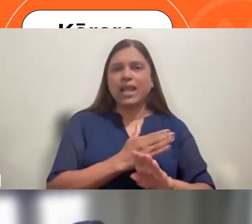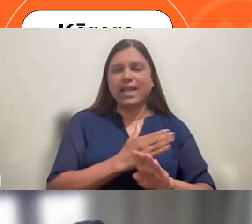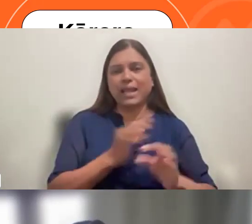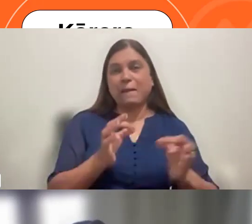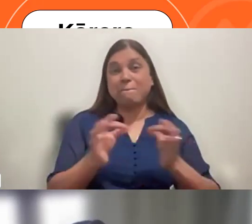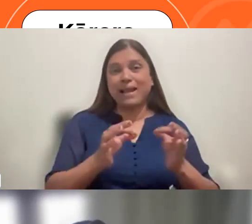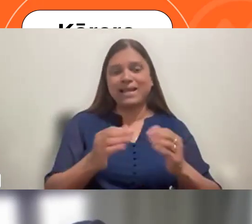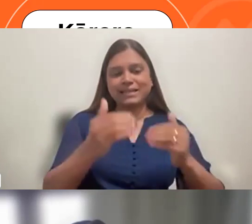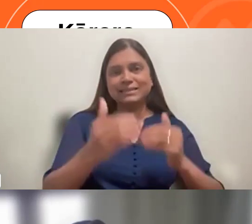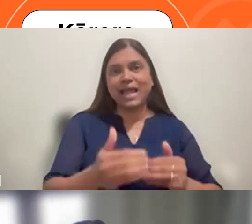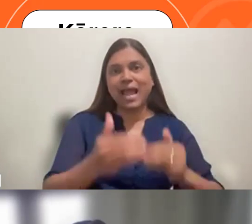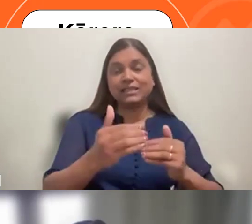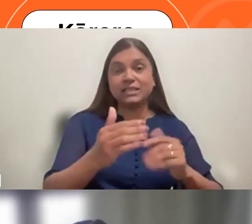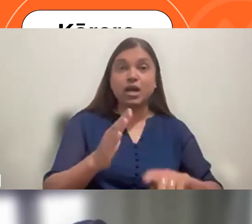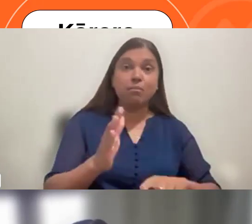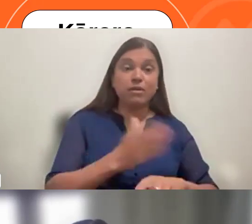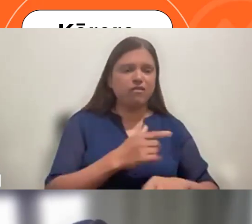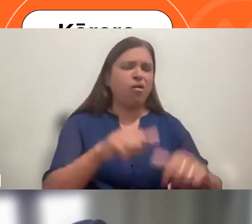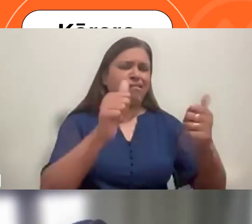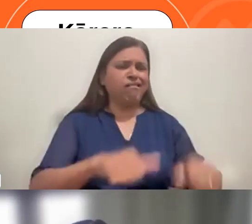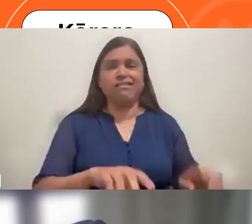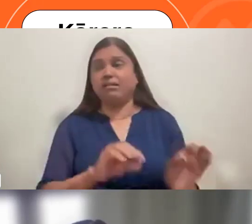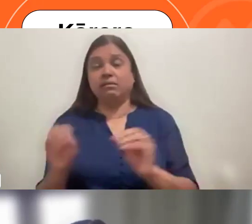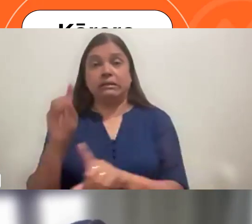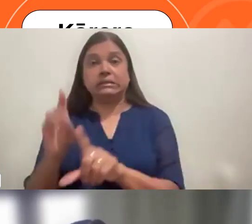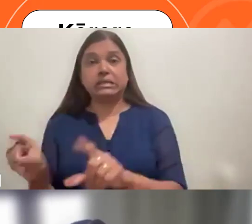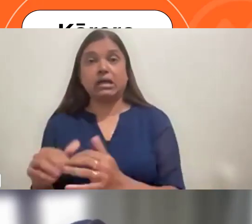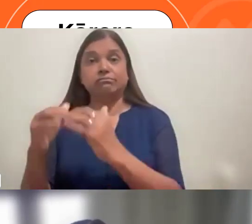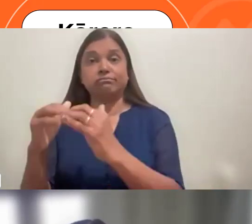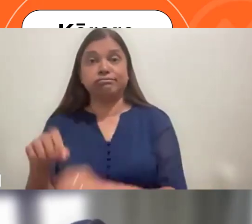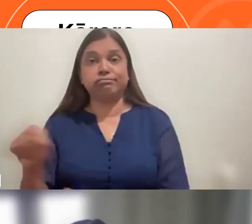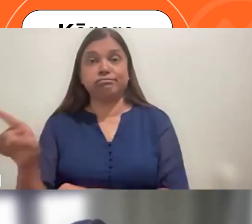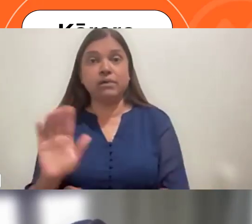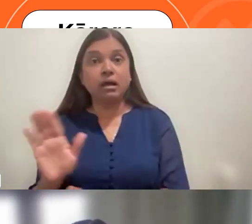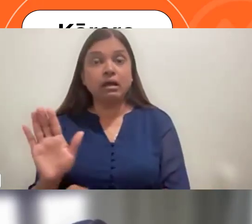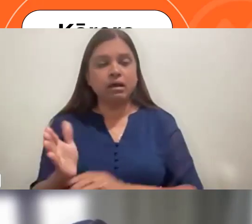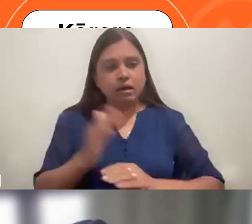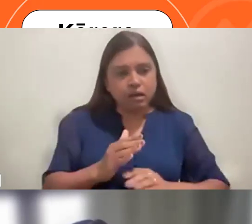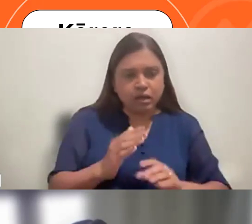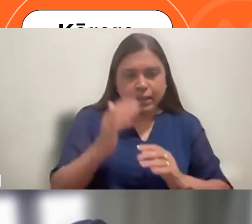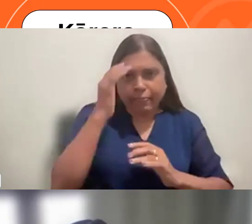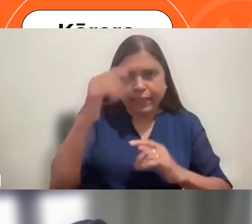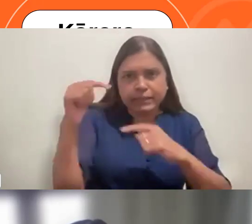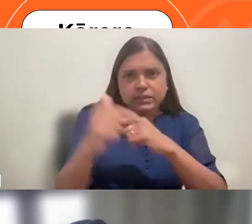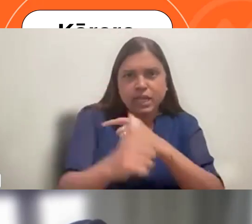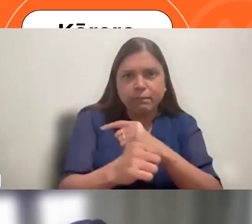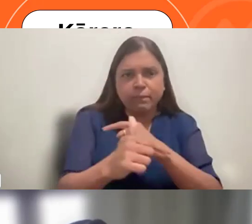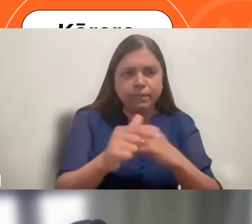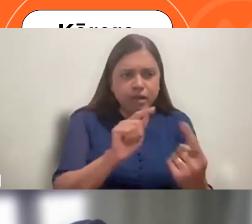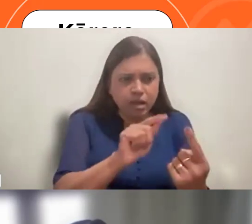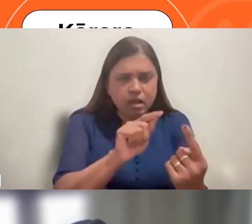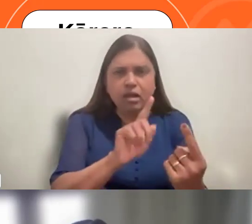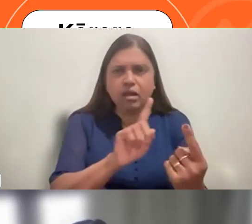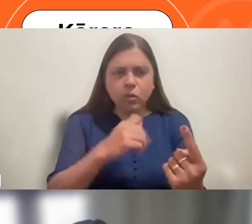we jump into designing the system, it's very easy to come up with system to take care of